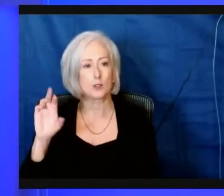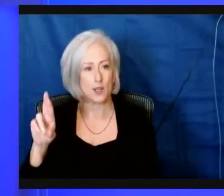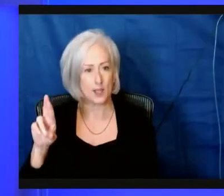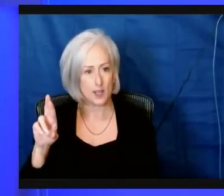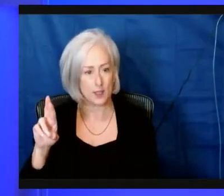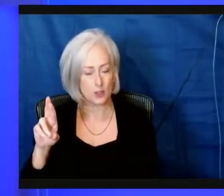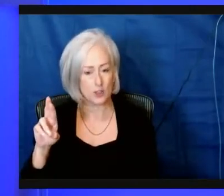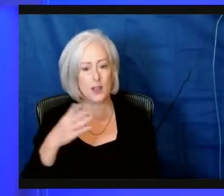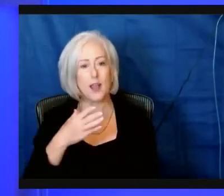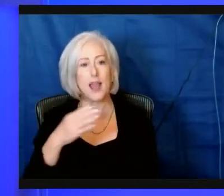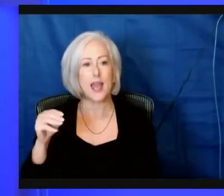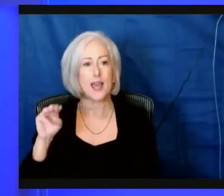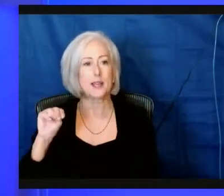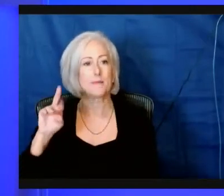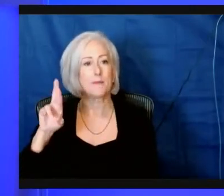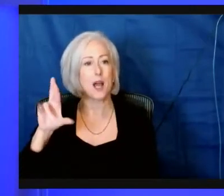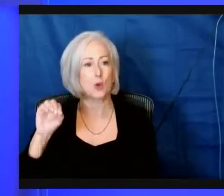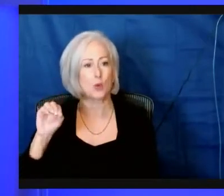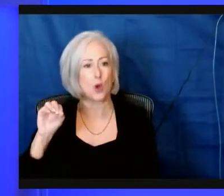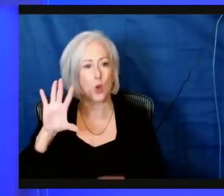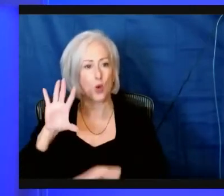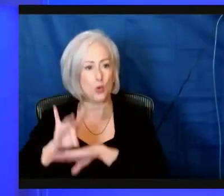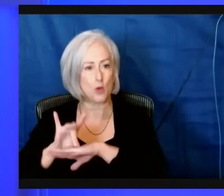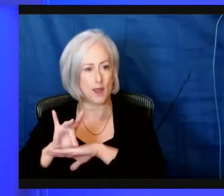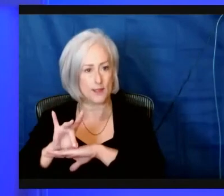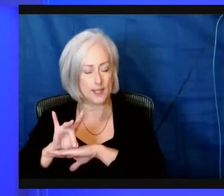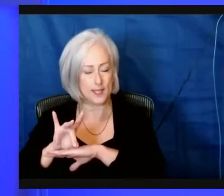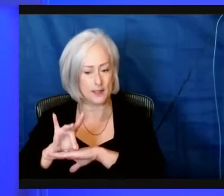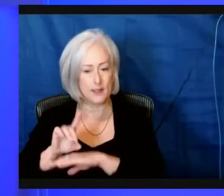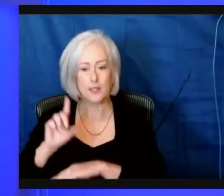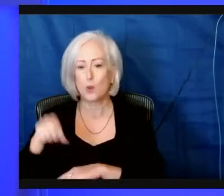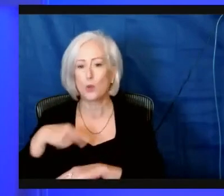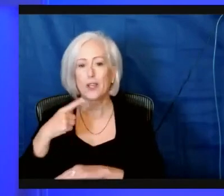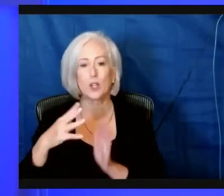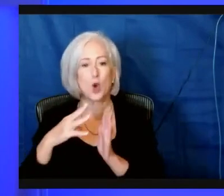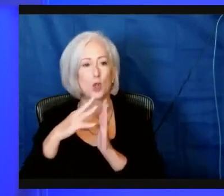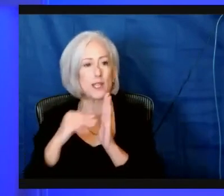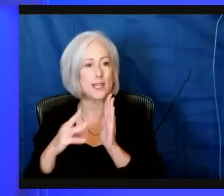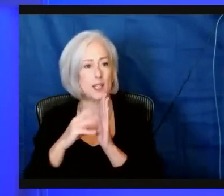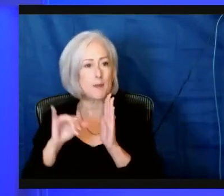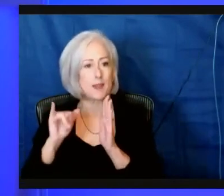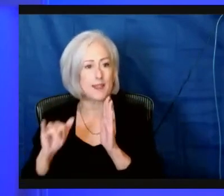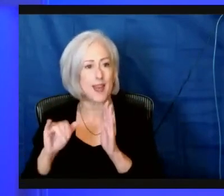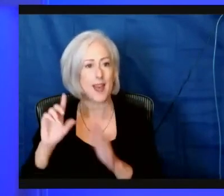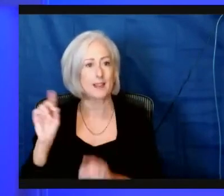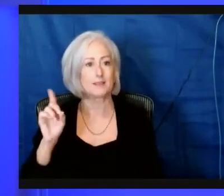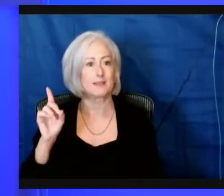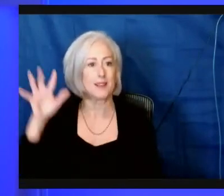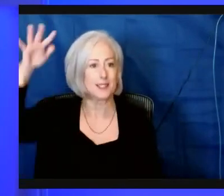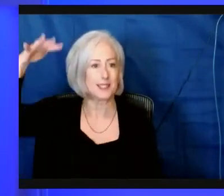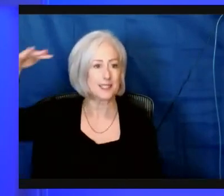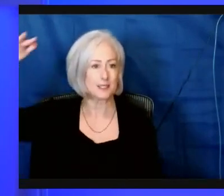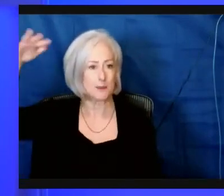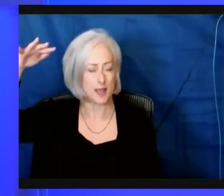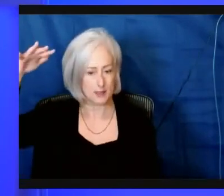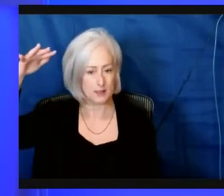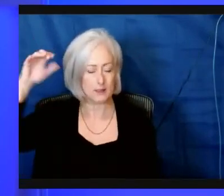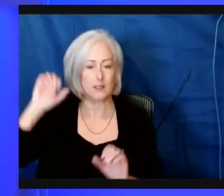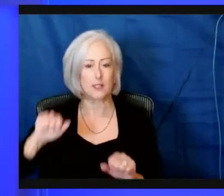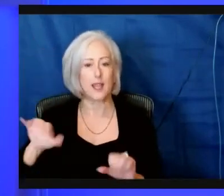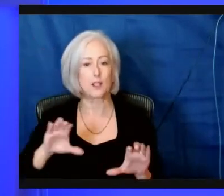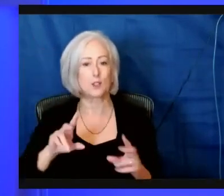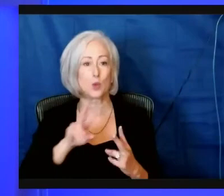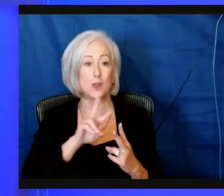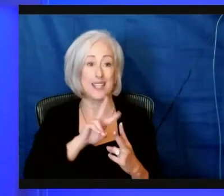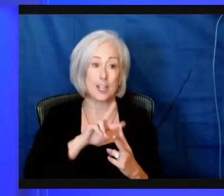microgravity that only can be replicated really in space. We can do either or, but we haven't been